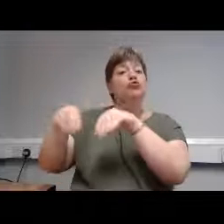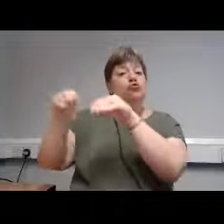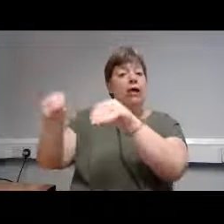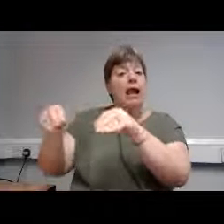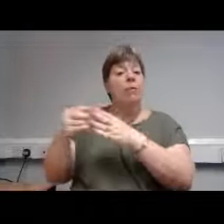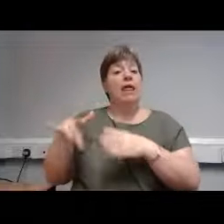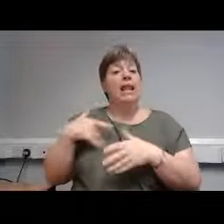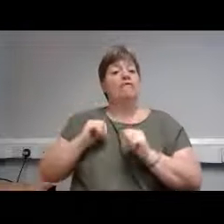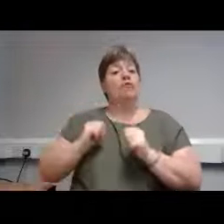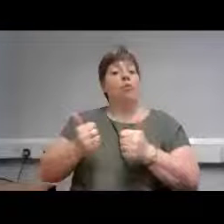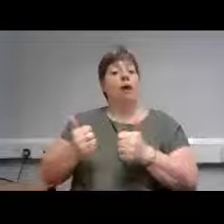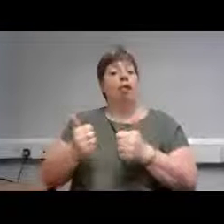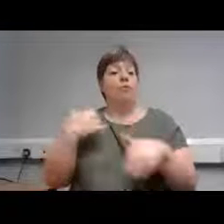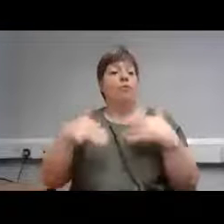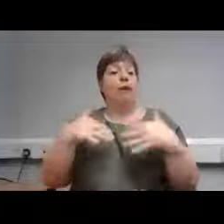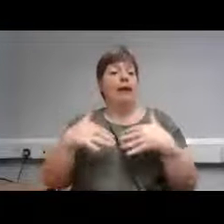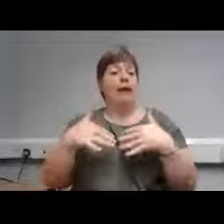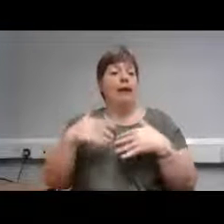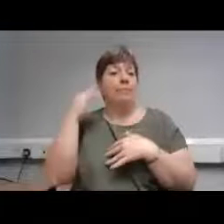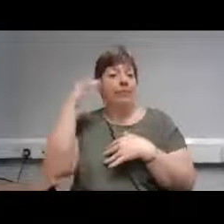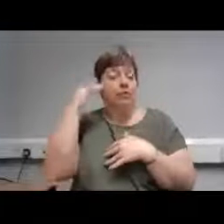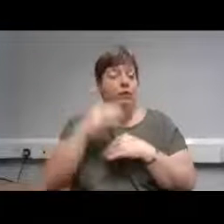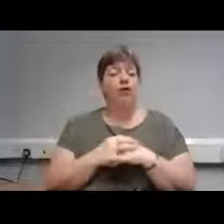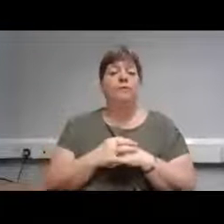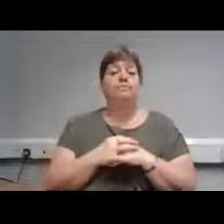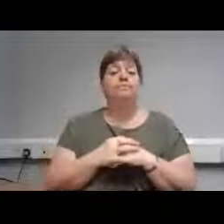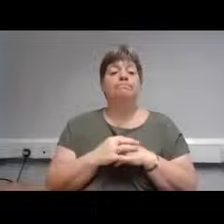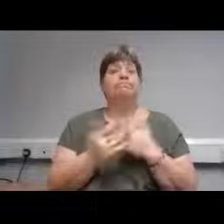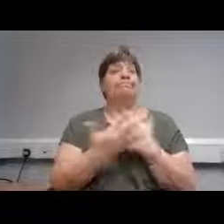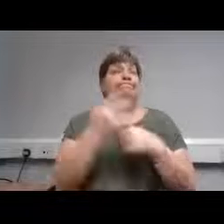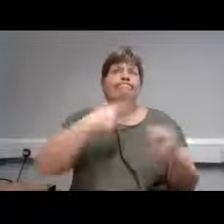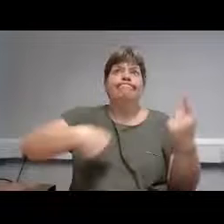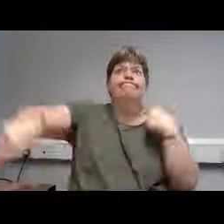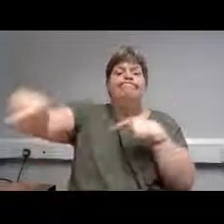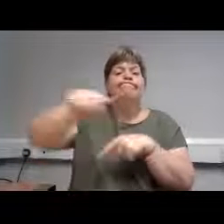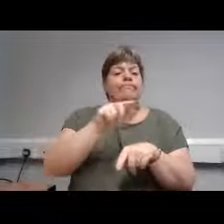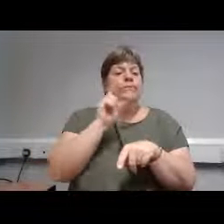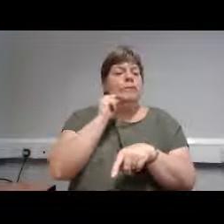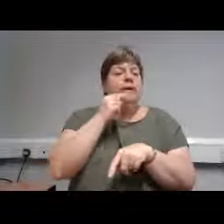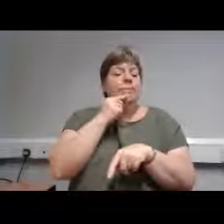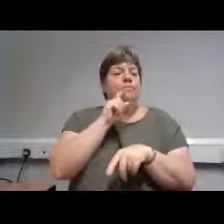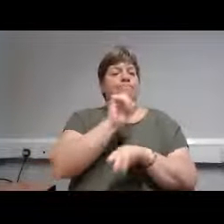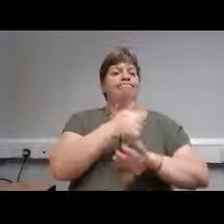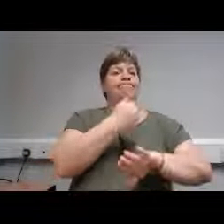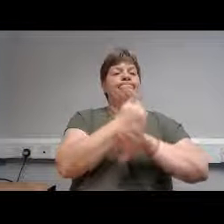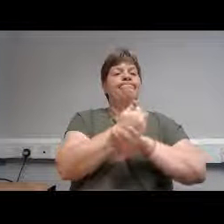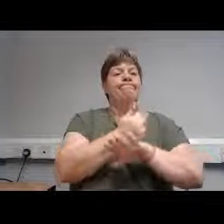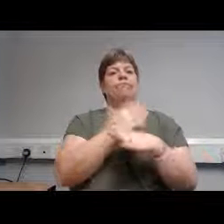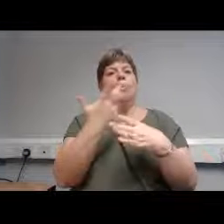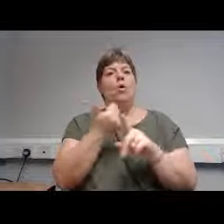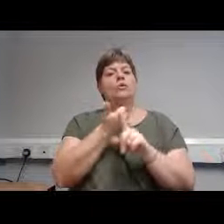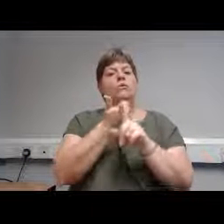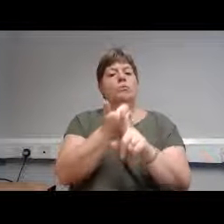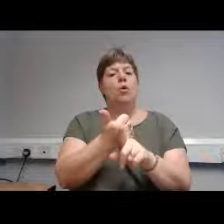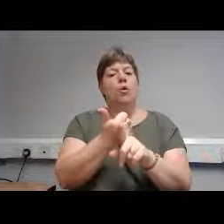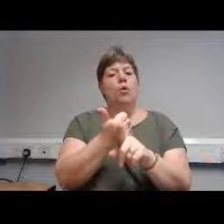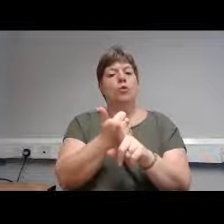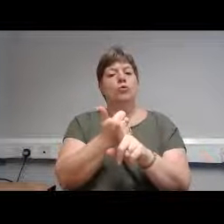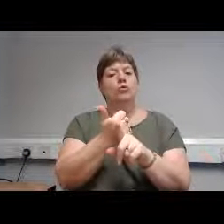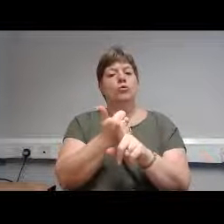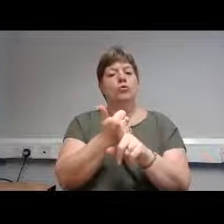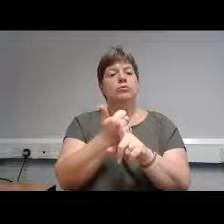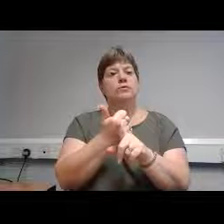Live Well with Pain methodology. Many of these healthcare professionals have set up or support Live Well with Pain